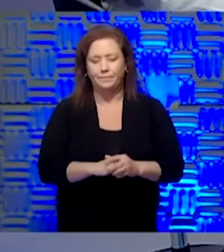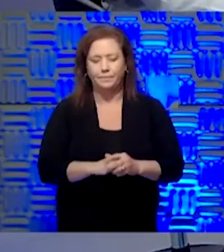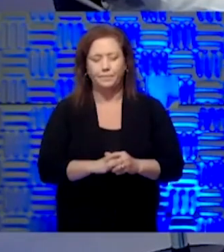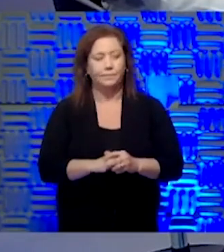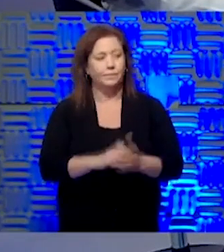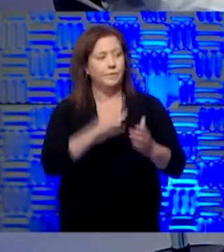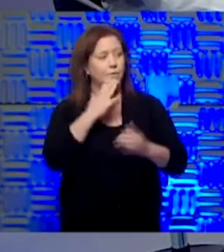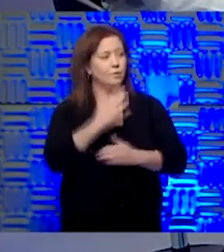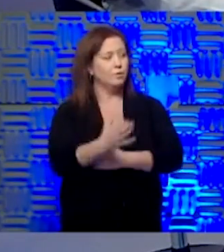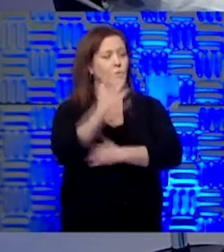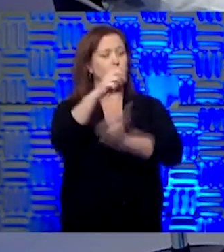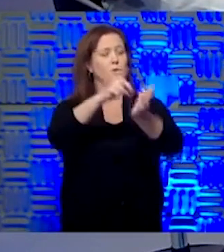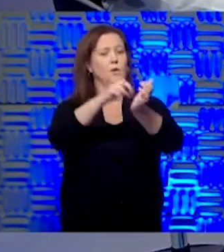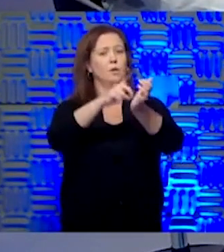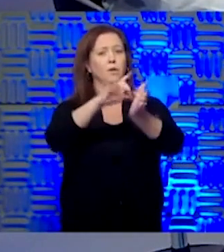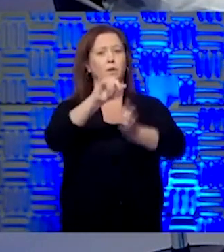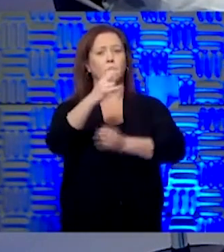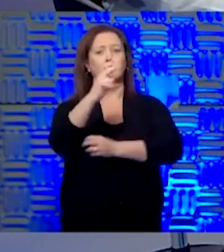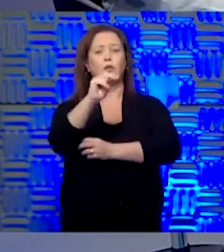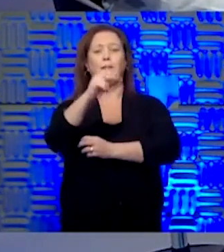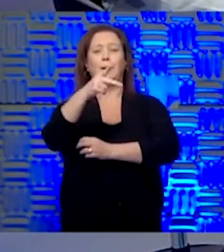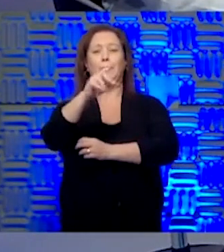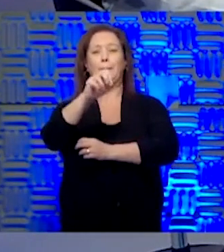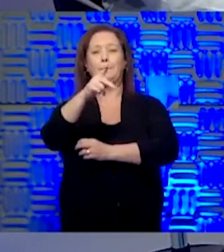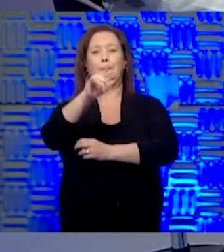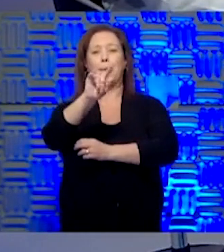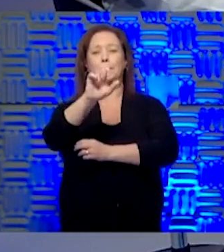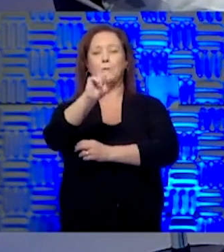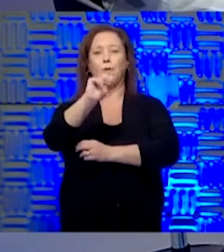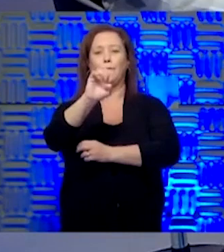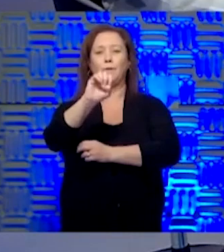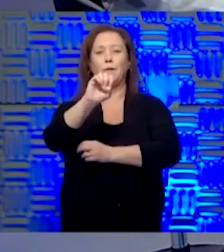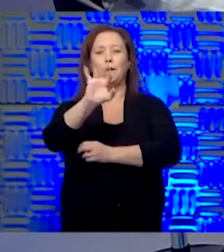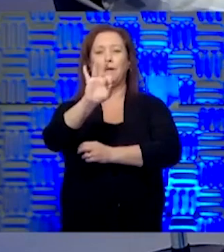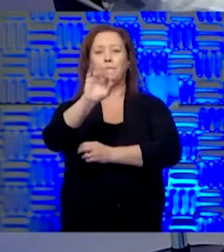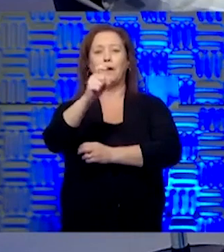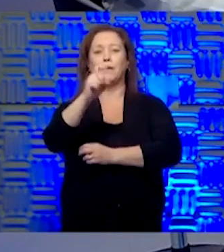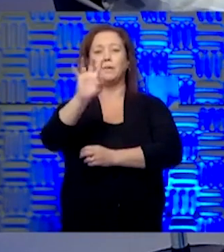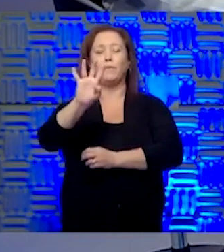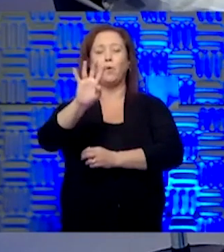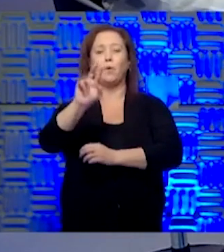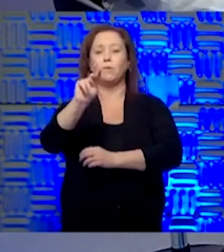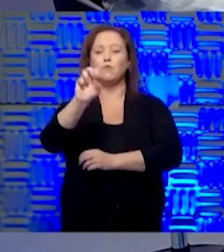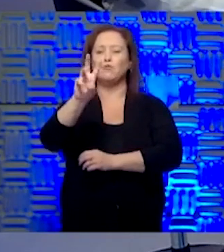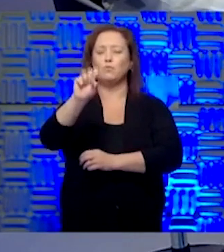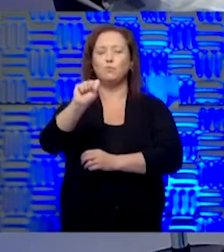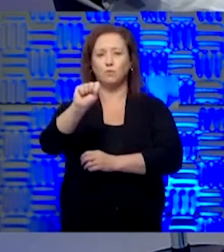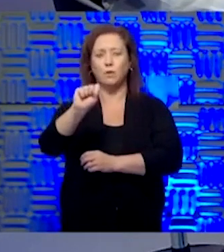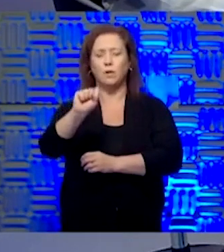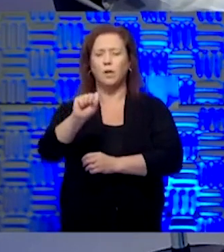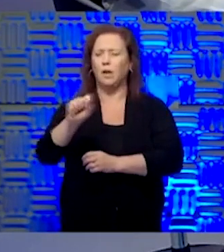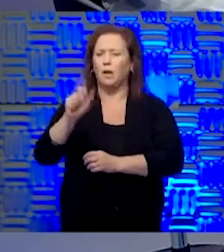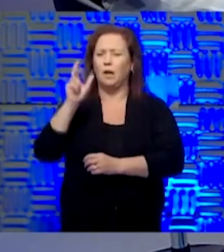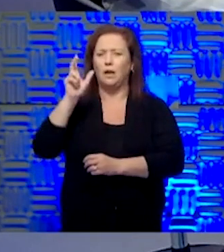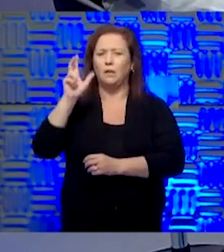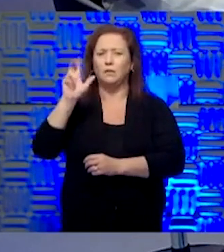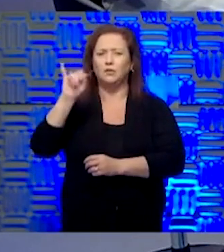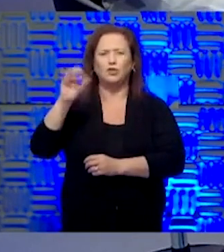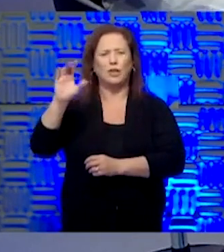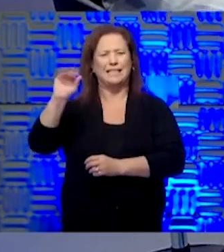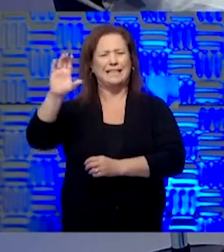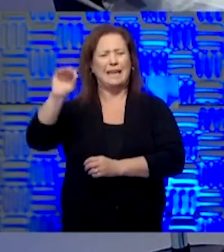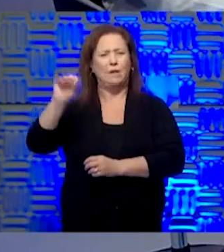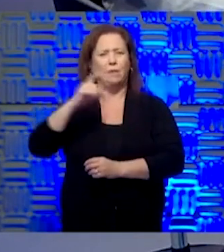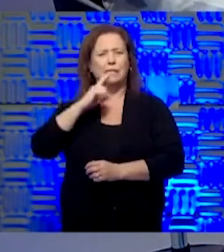Good morning, doctors. It's John Pepitone over at Fox 4 News. I was wondering what you make of a report out of Johnson County saying